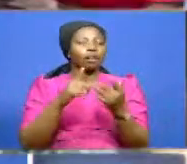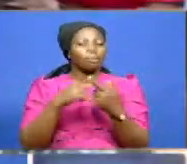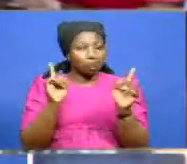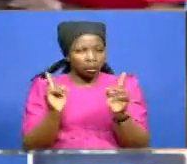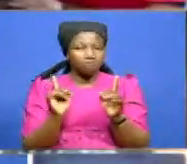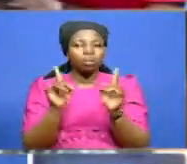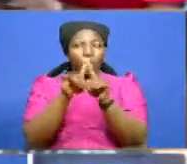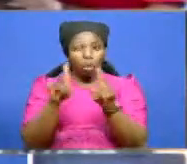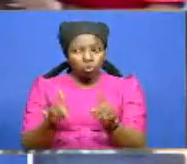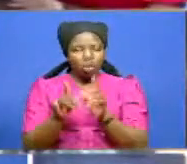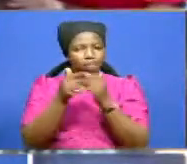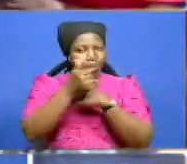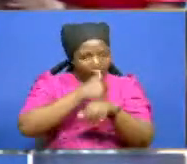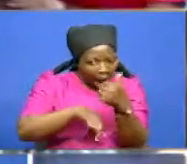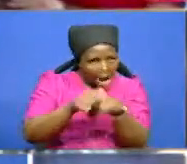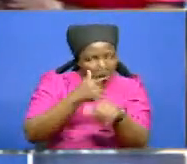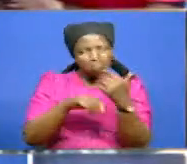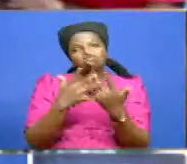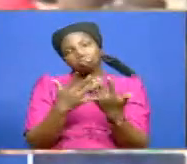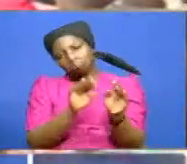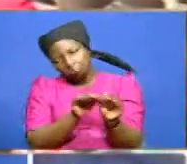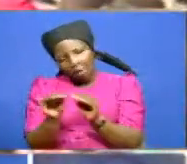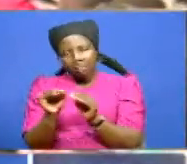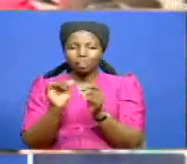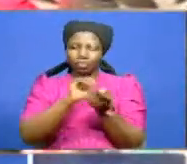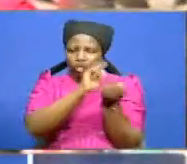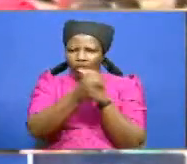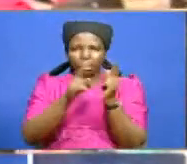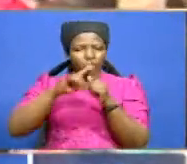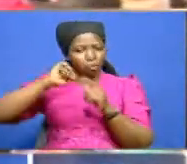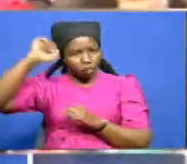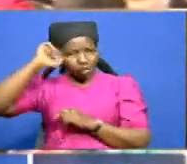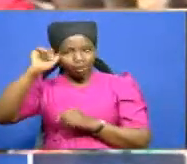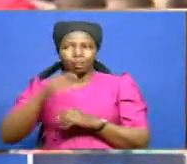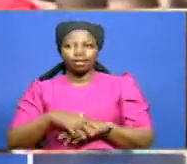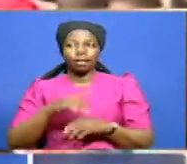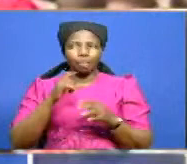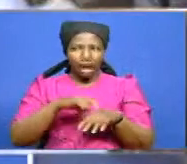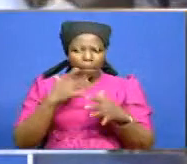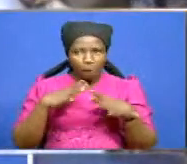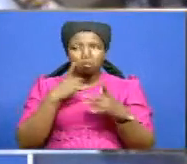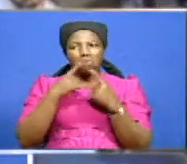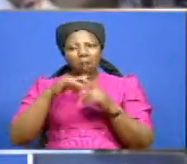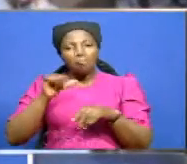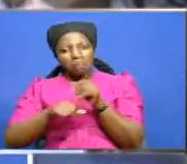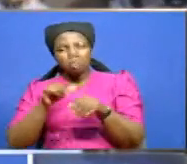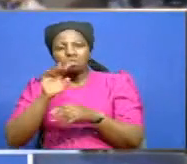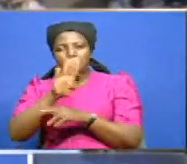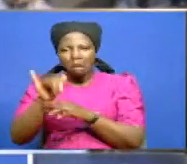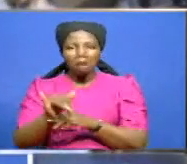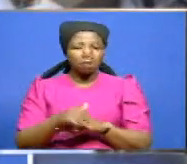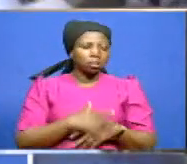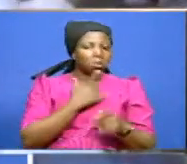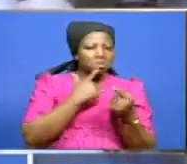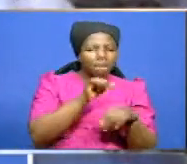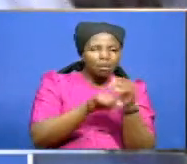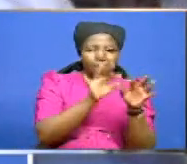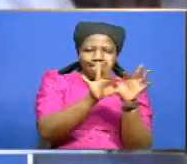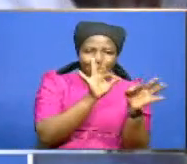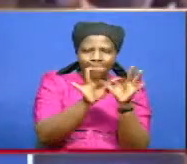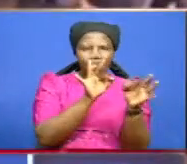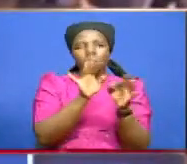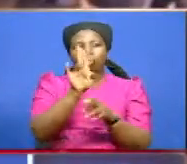of these measures took a political twist as political antagonists on BBI cited selective application of the